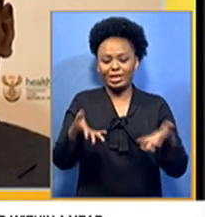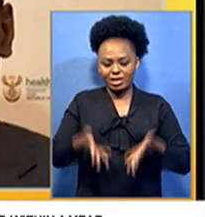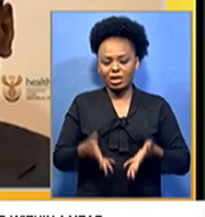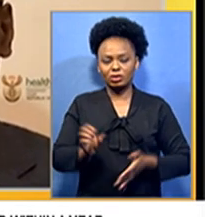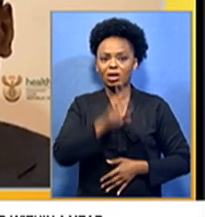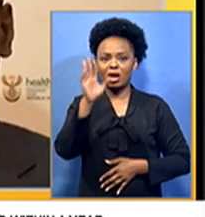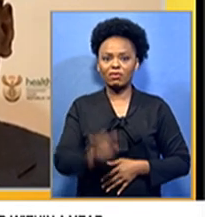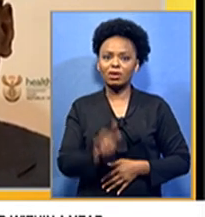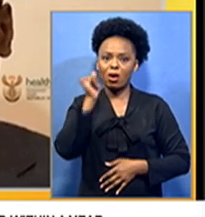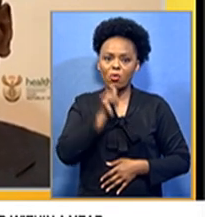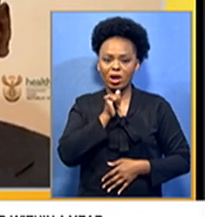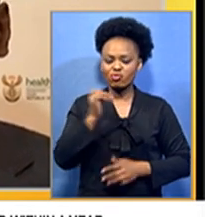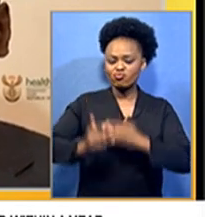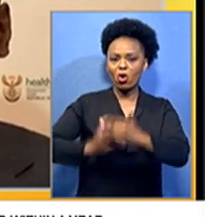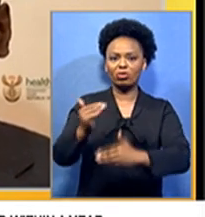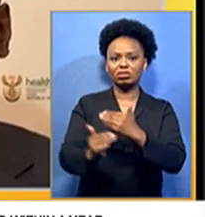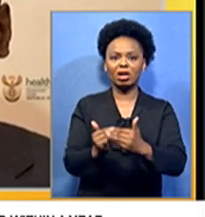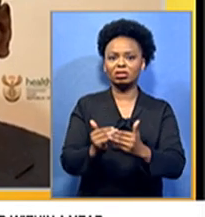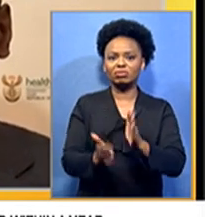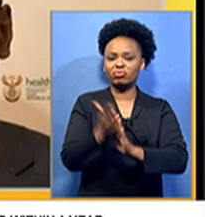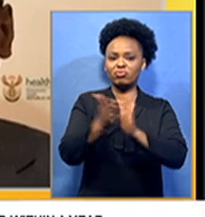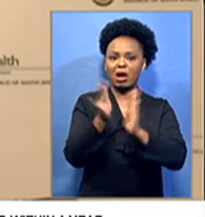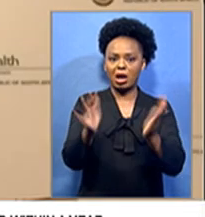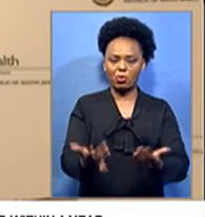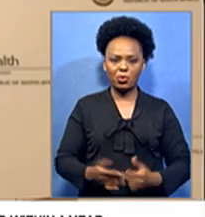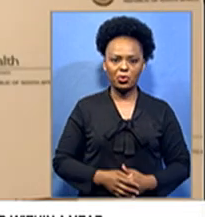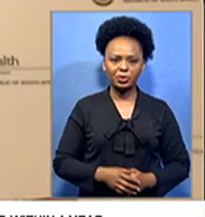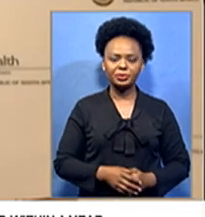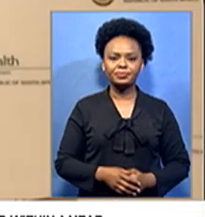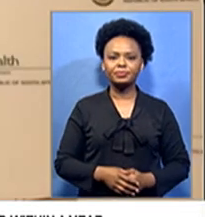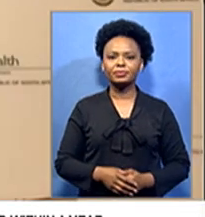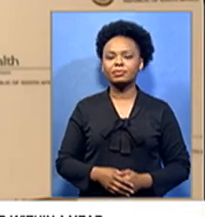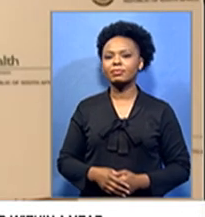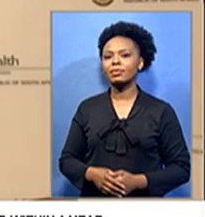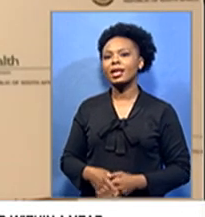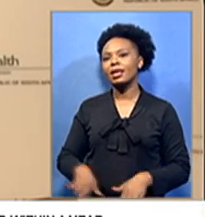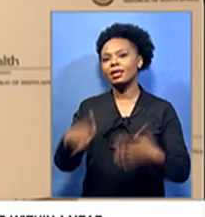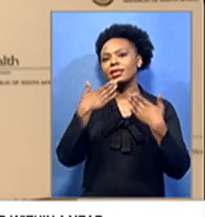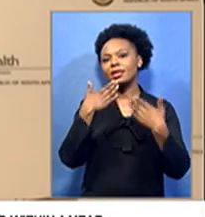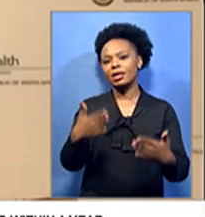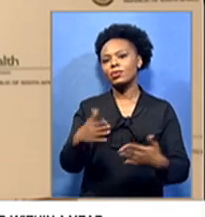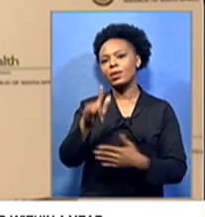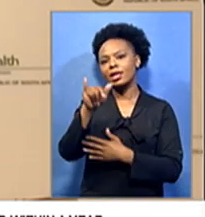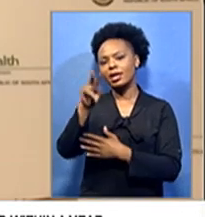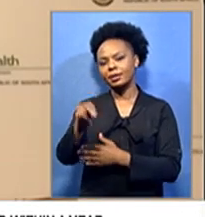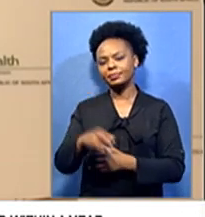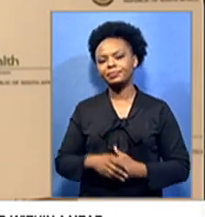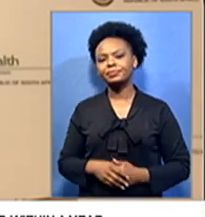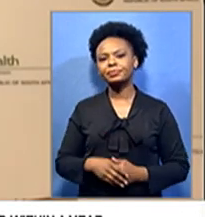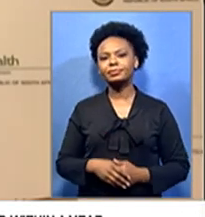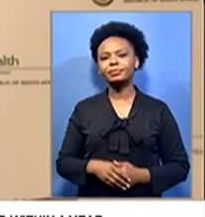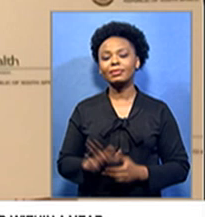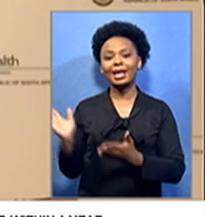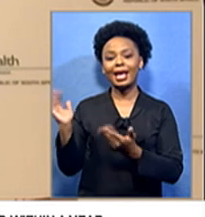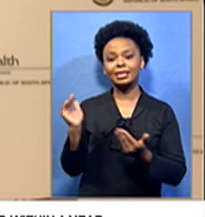this process going to go? Thank you very much, Leanne. We are expecting the vaccines to come